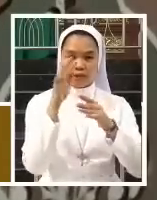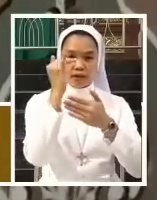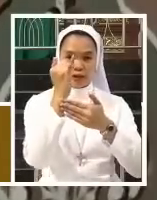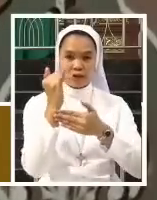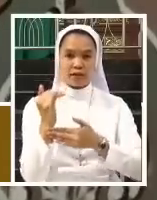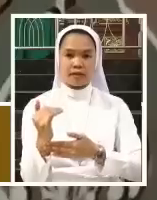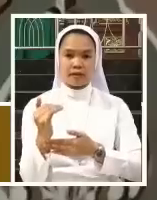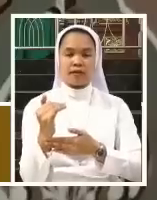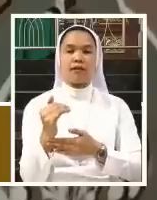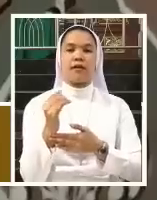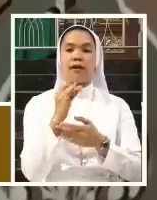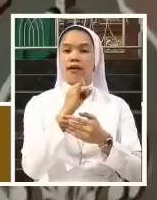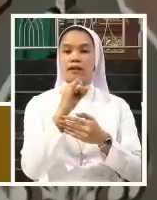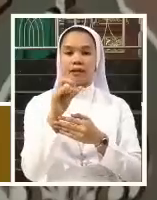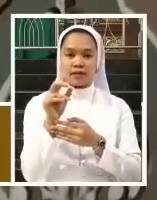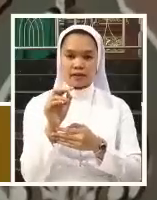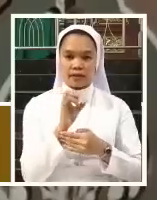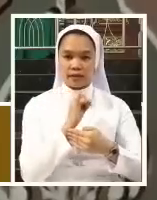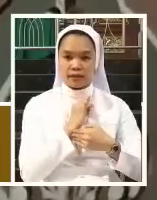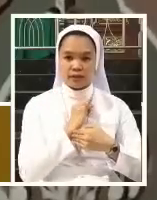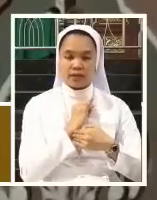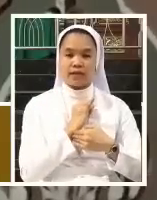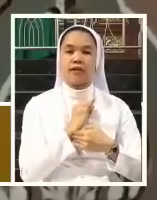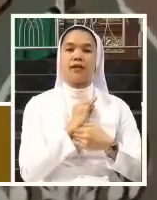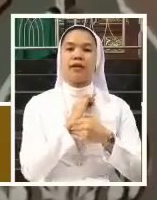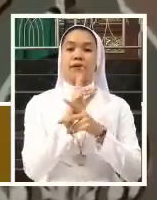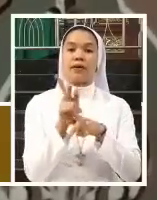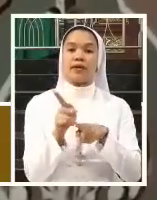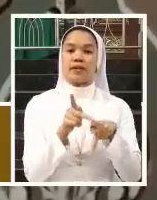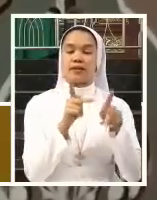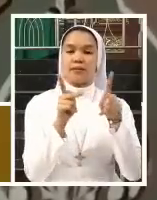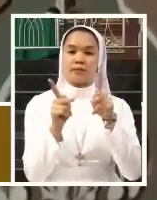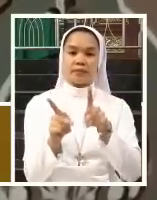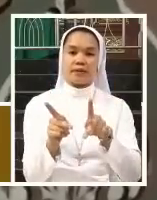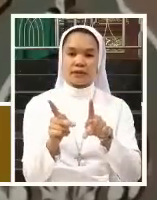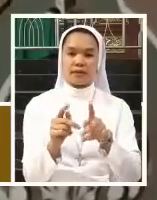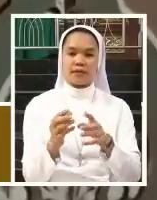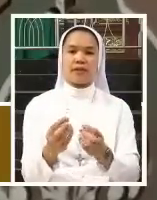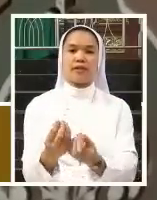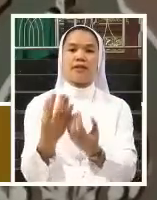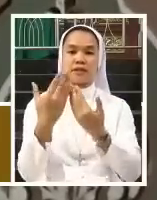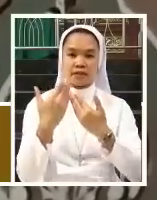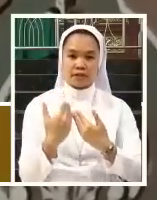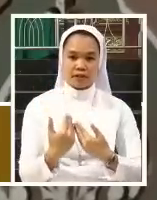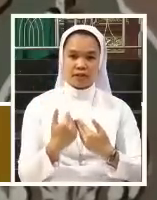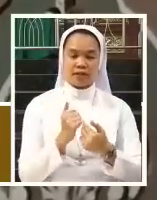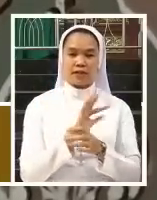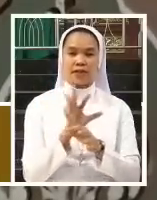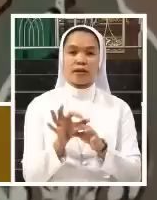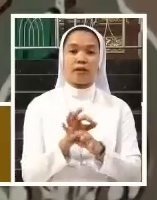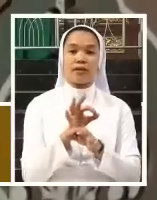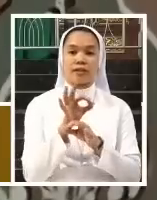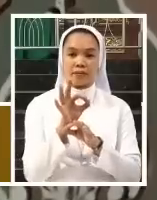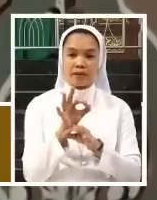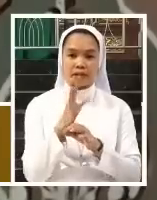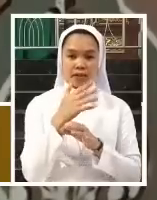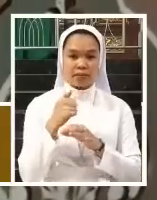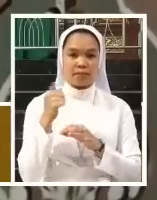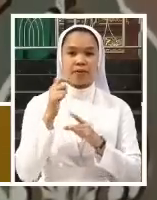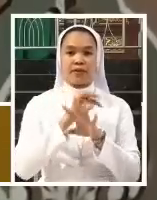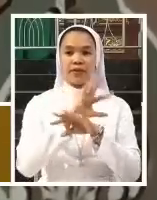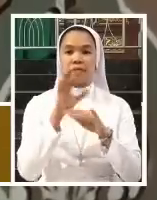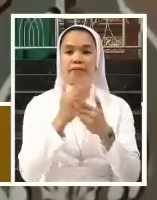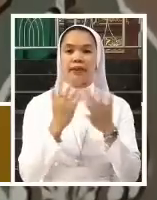identity with Jesus, the power given to us by the Holy Spirit, and most of all,